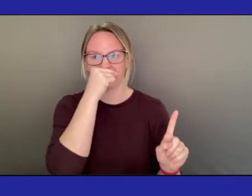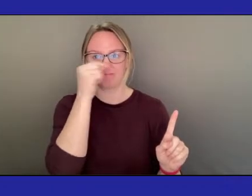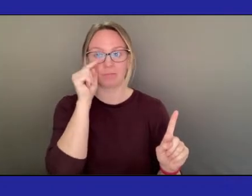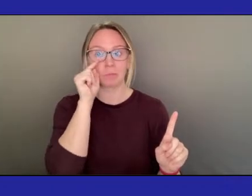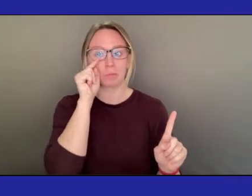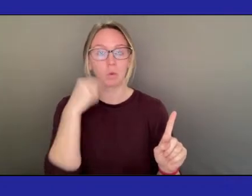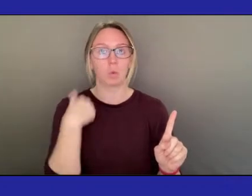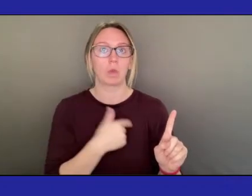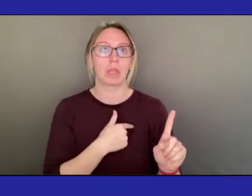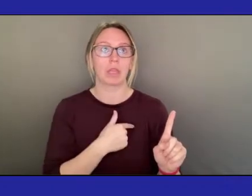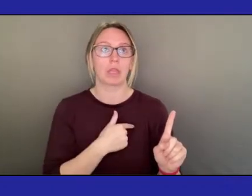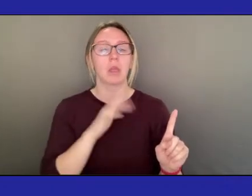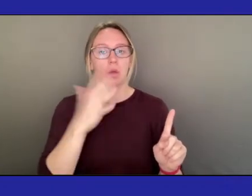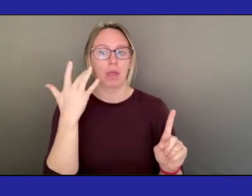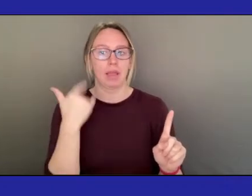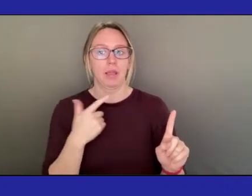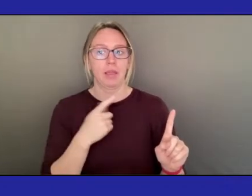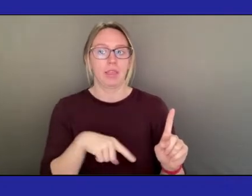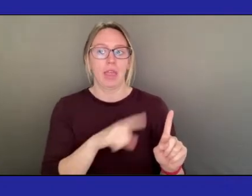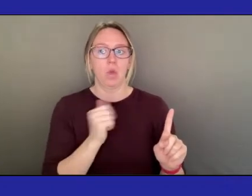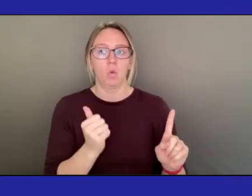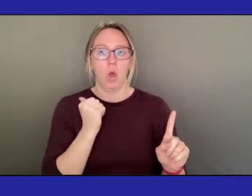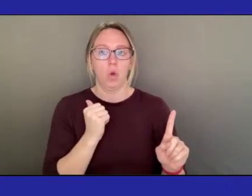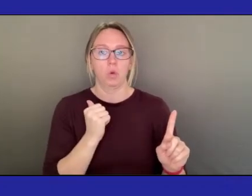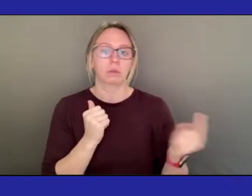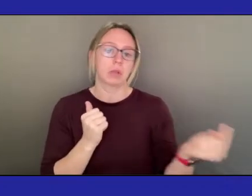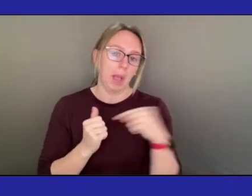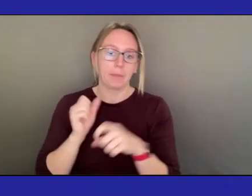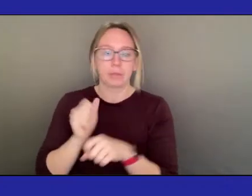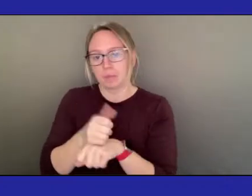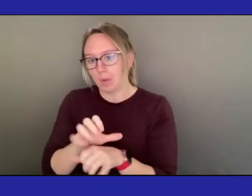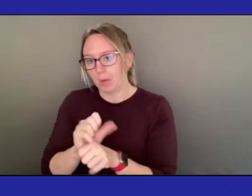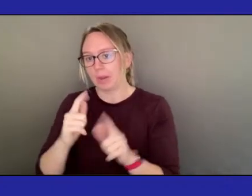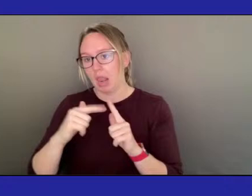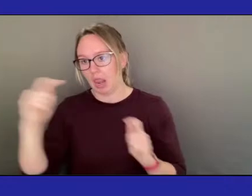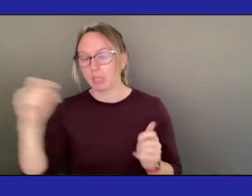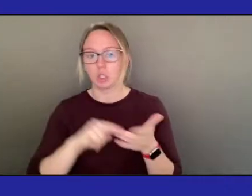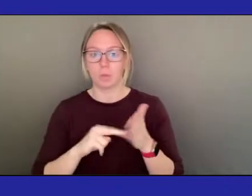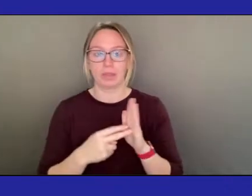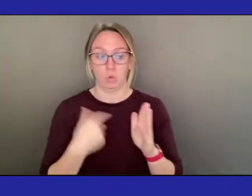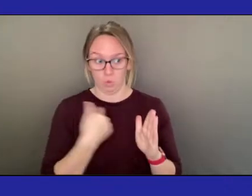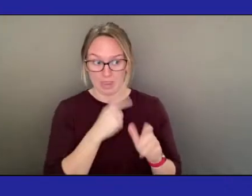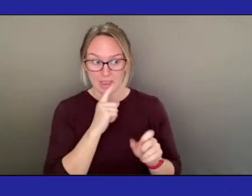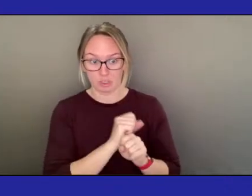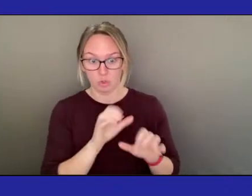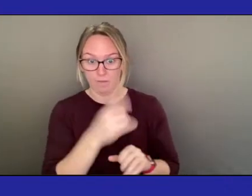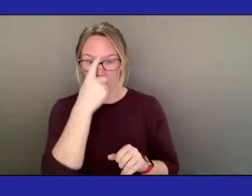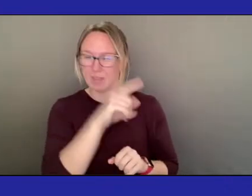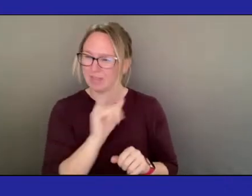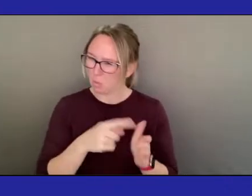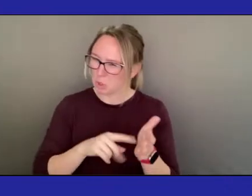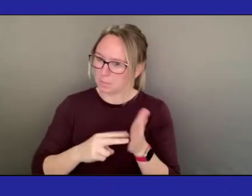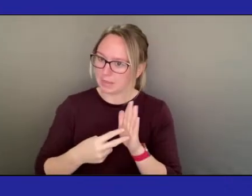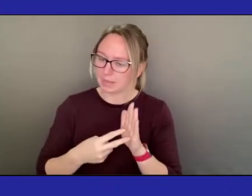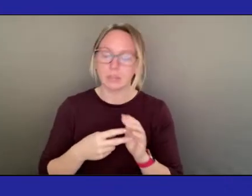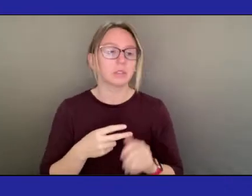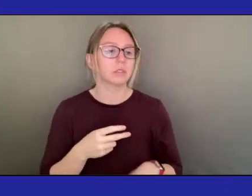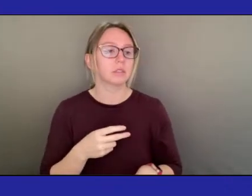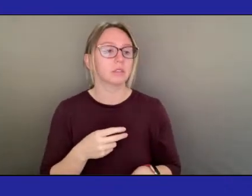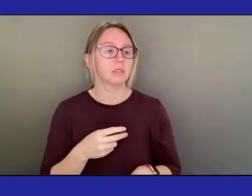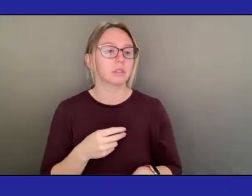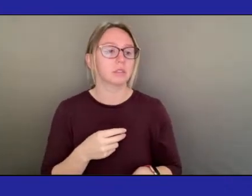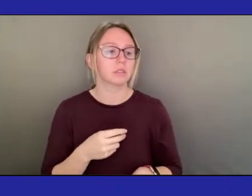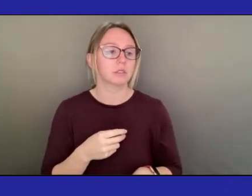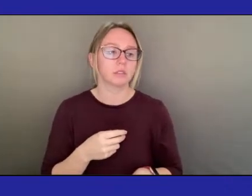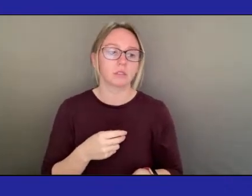like they're not going to come in and make appointments and things like that. So we're actually, is that what you're Yes, describing so here? yes, so we have